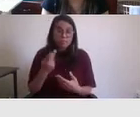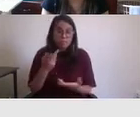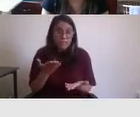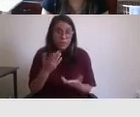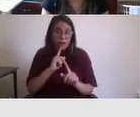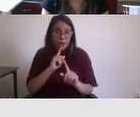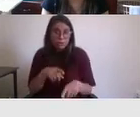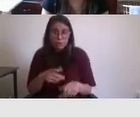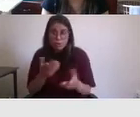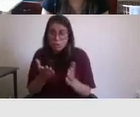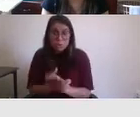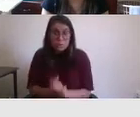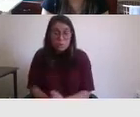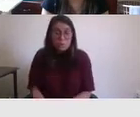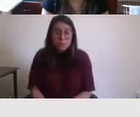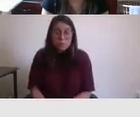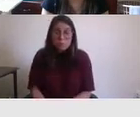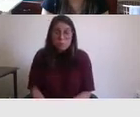please let us know.